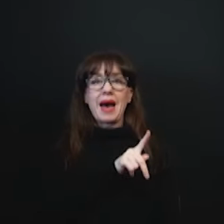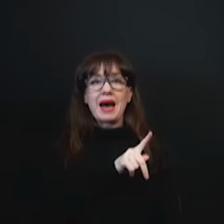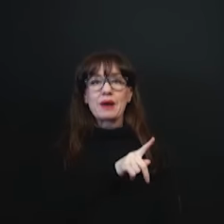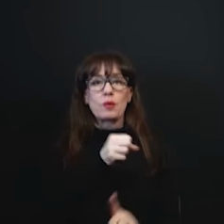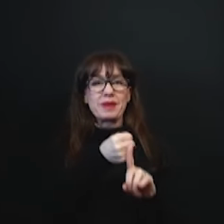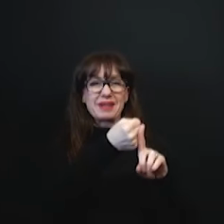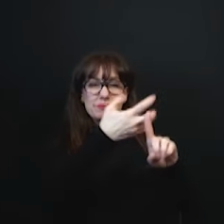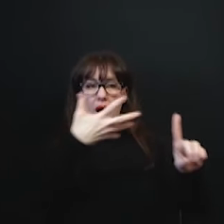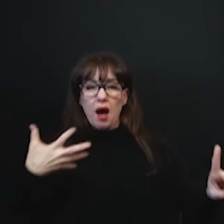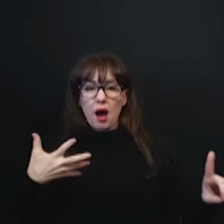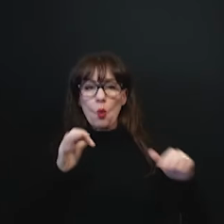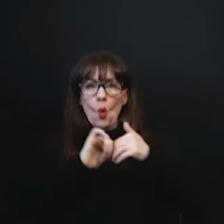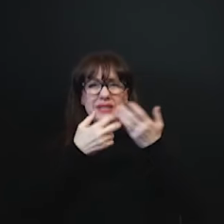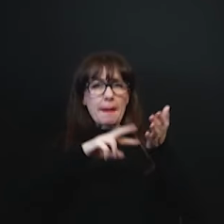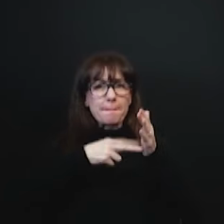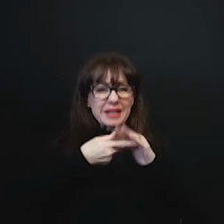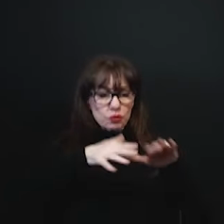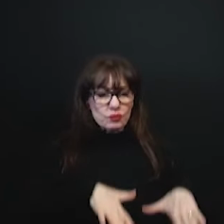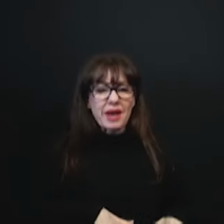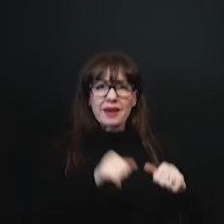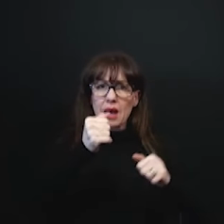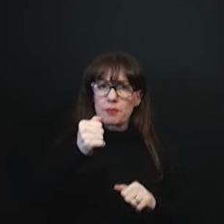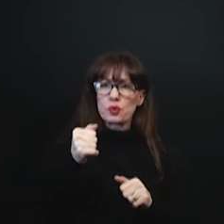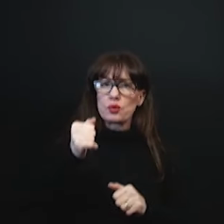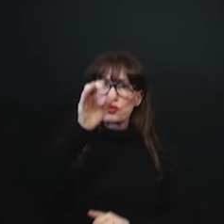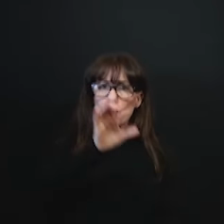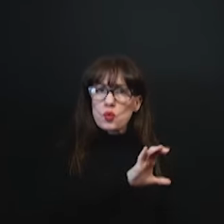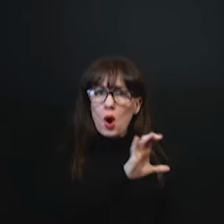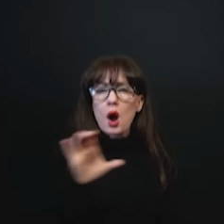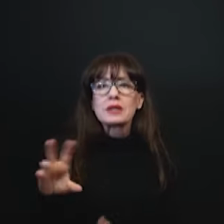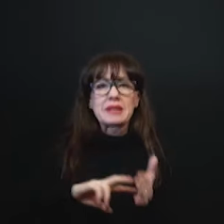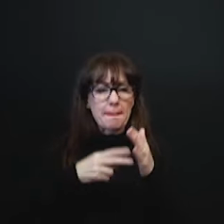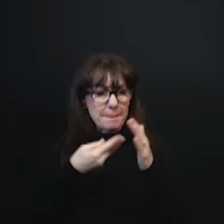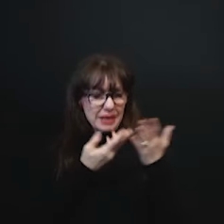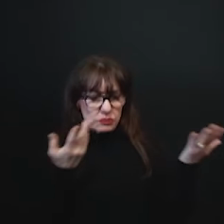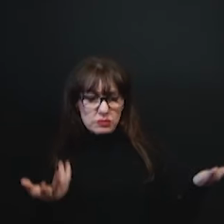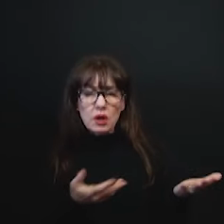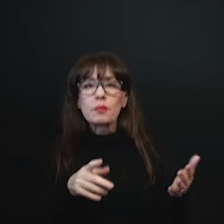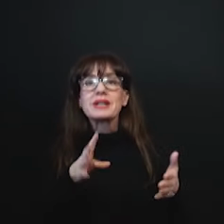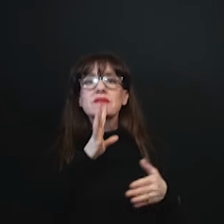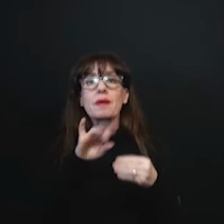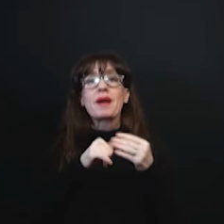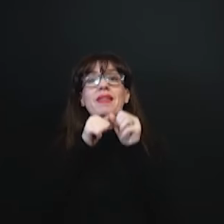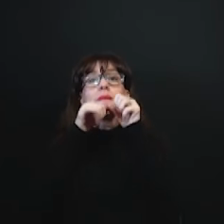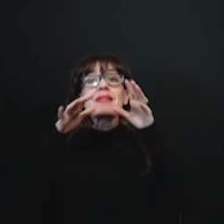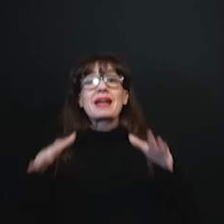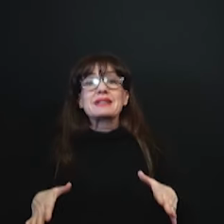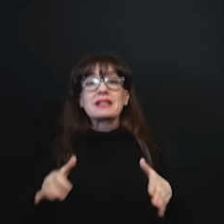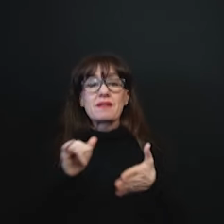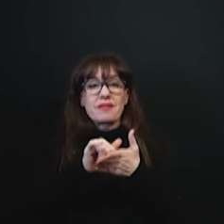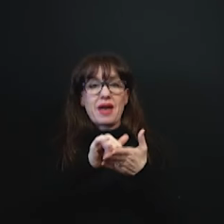that mean to take up your cross. He'll be talking about the blessing of surrender next week.